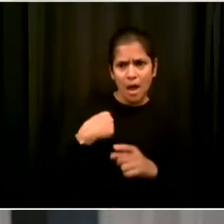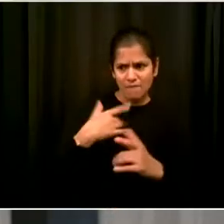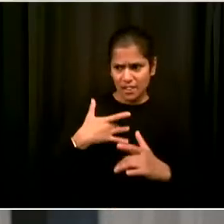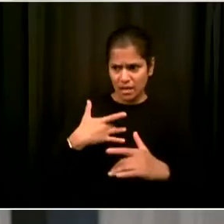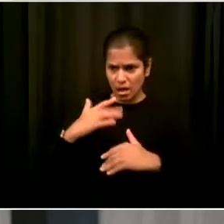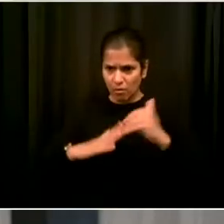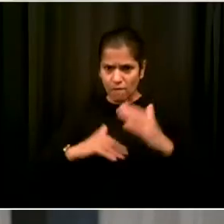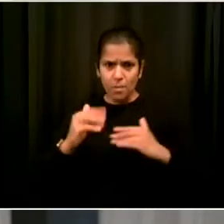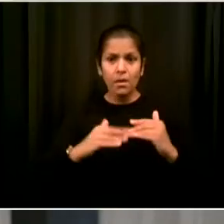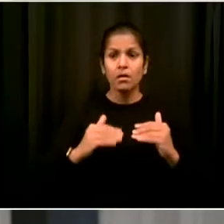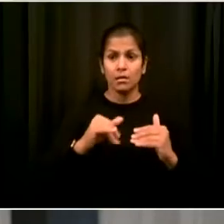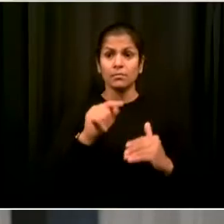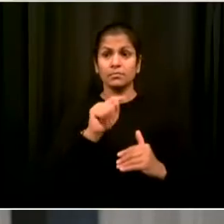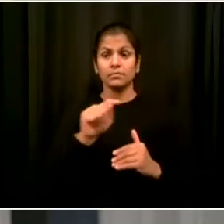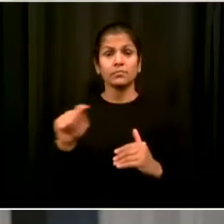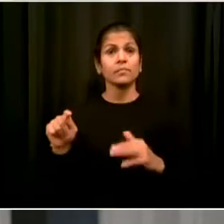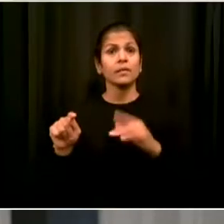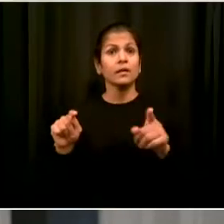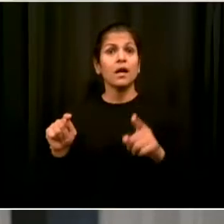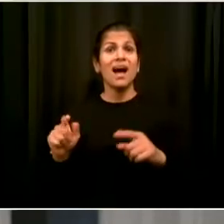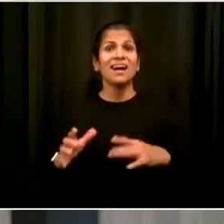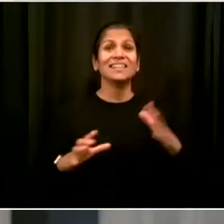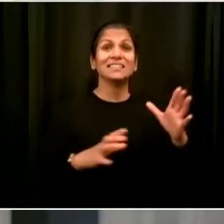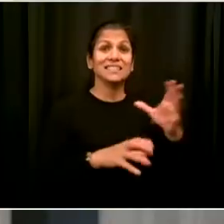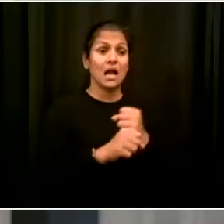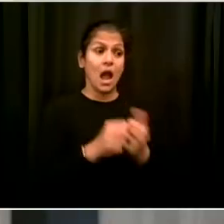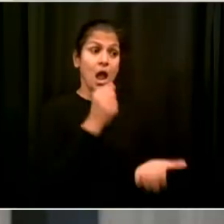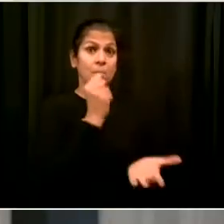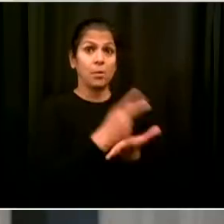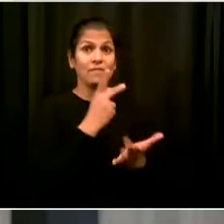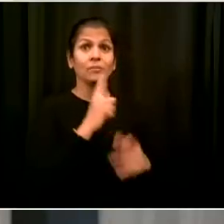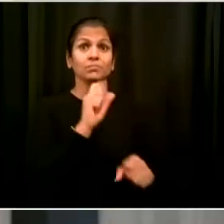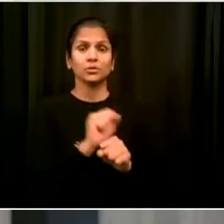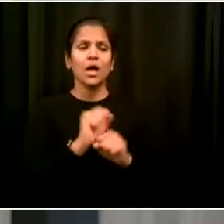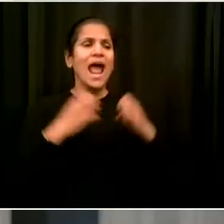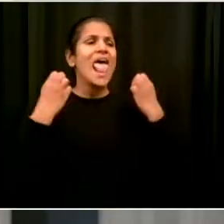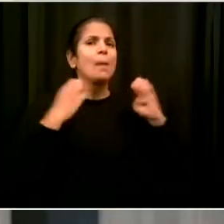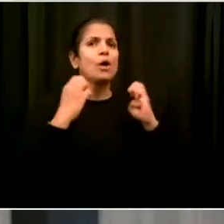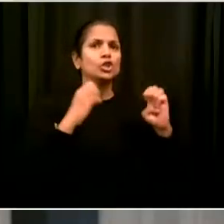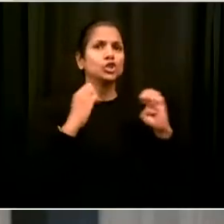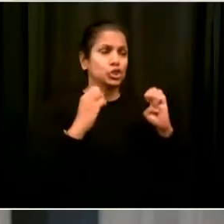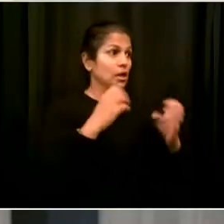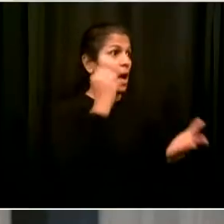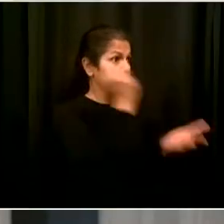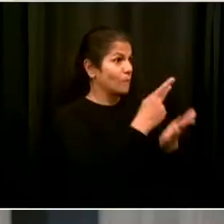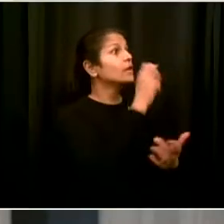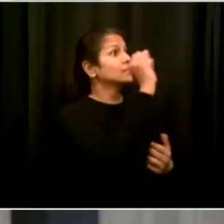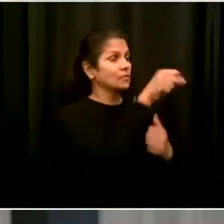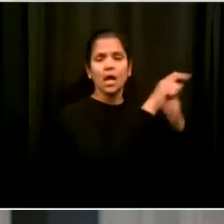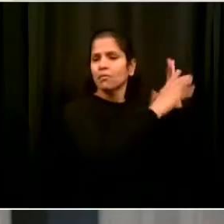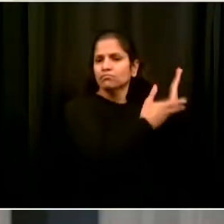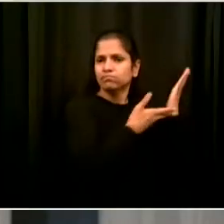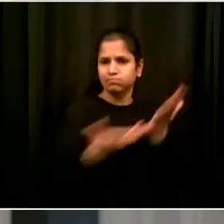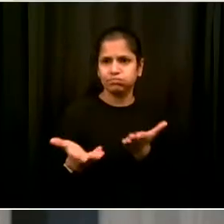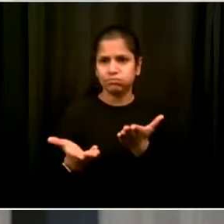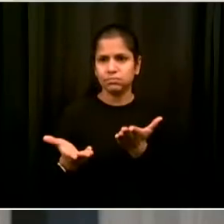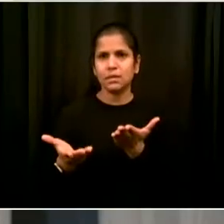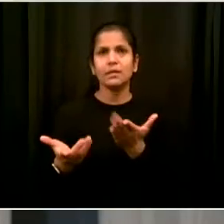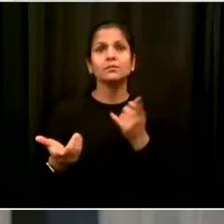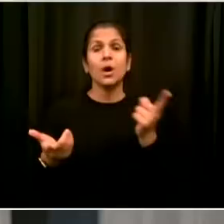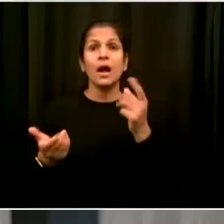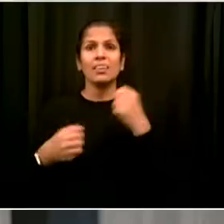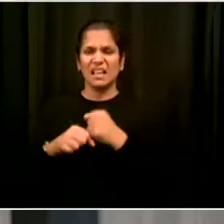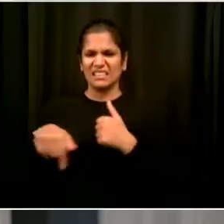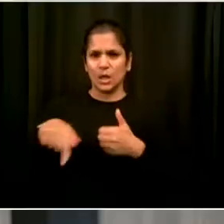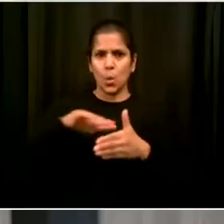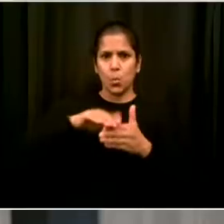the approval on our emergency use authorization, which we hope to be this week, and then next week, really hoping that the